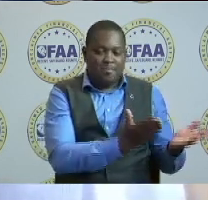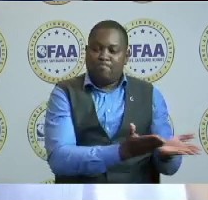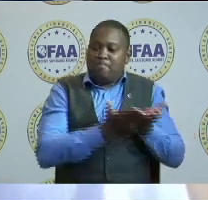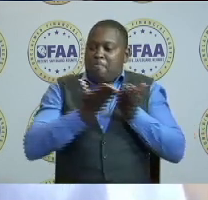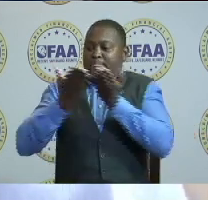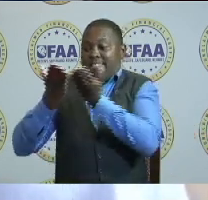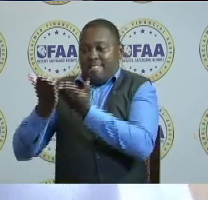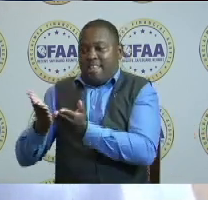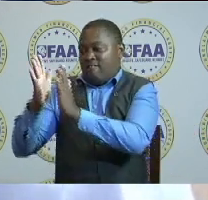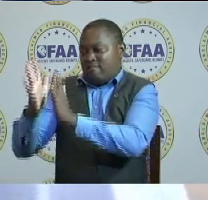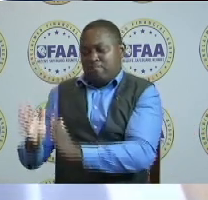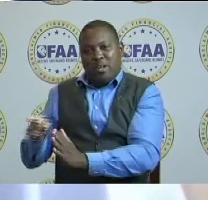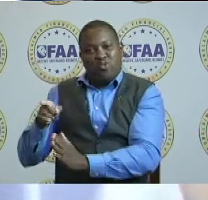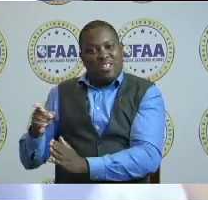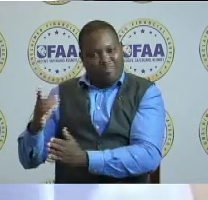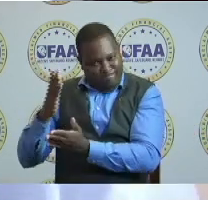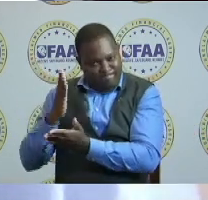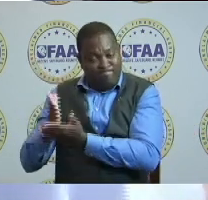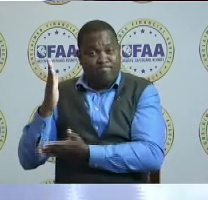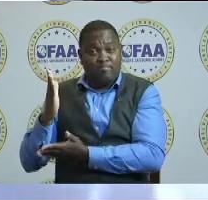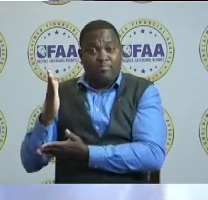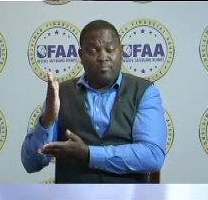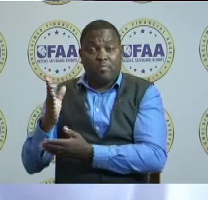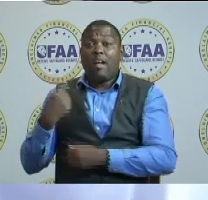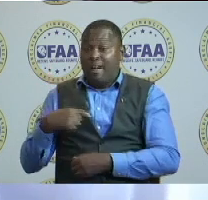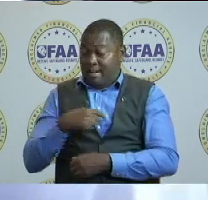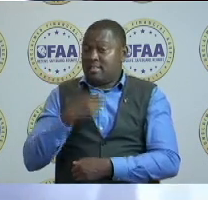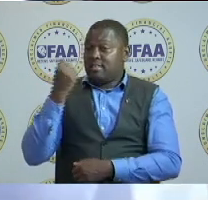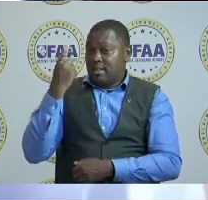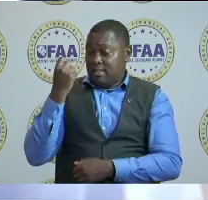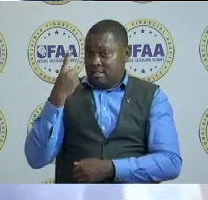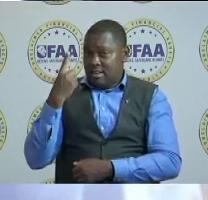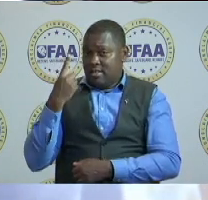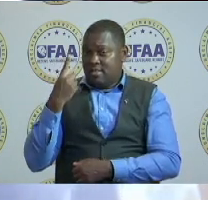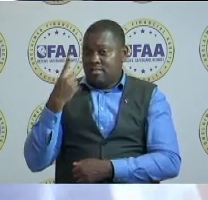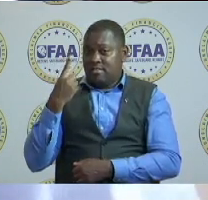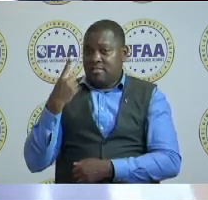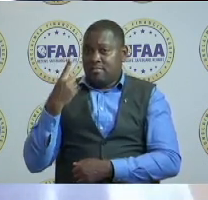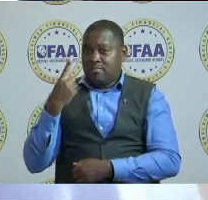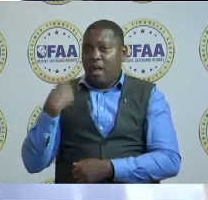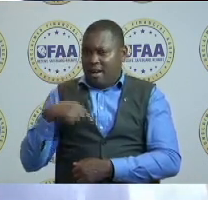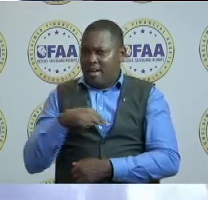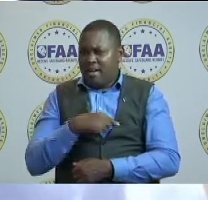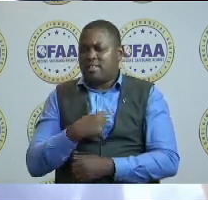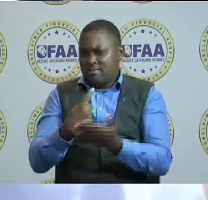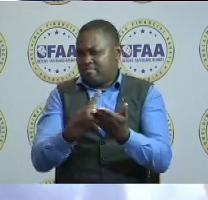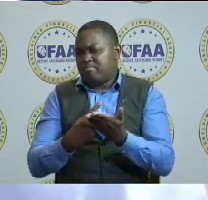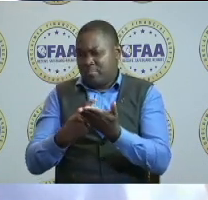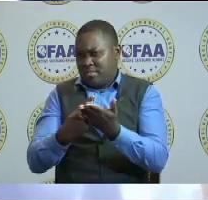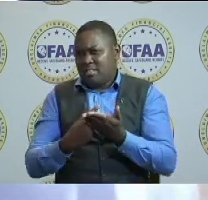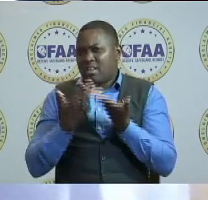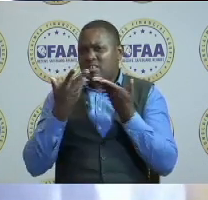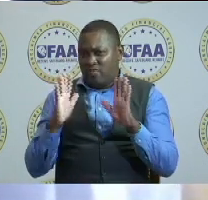owners. And so we recognize a lot of us who have interacted in this space that